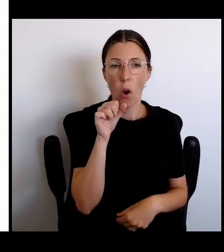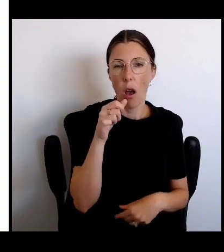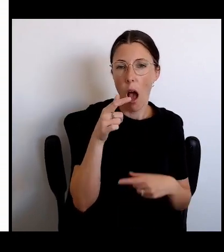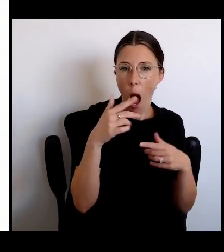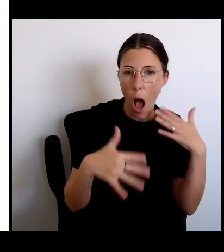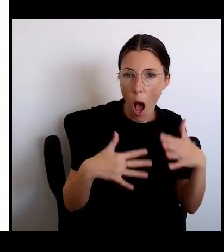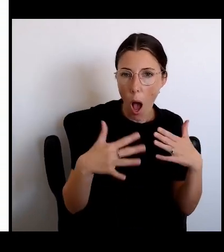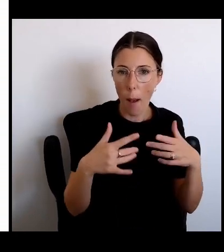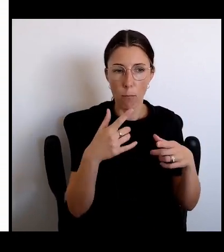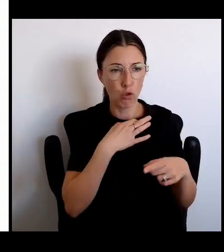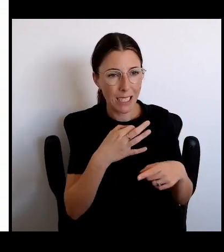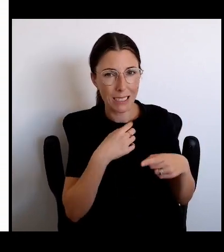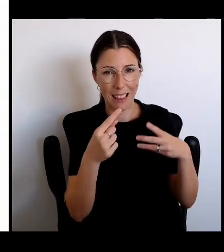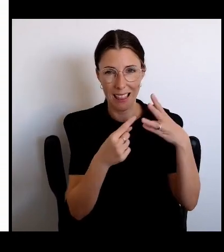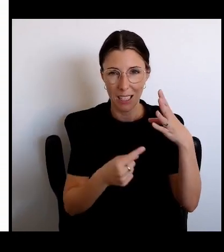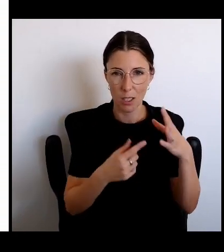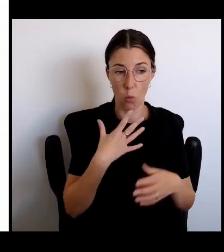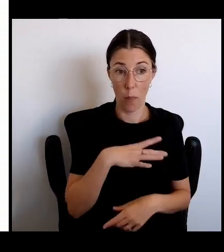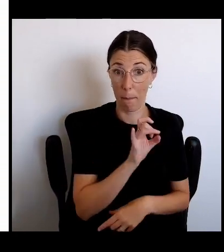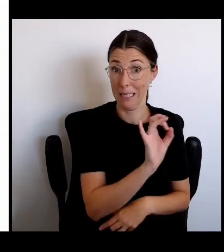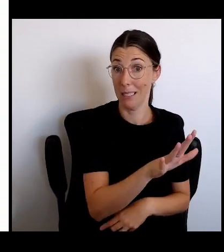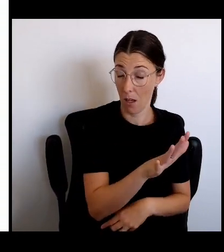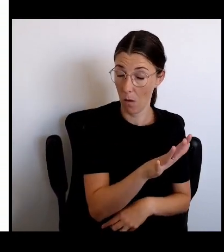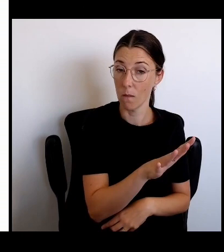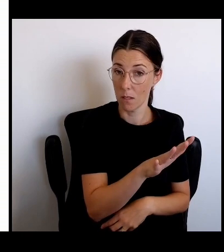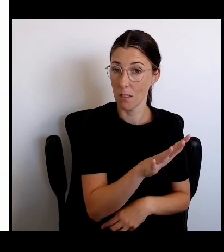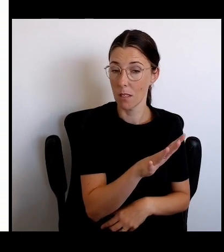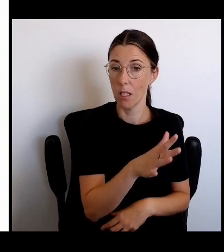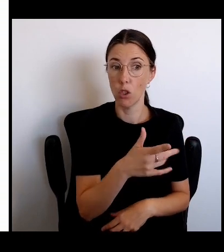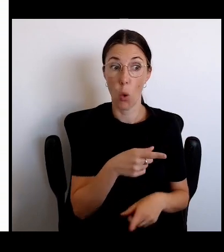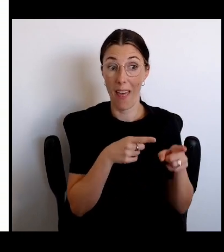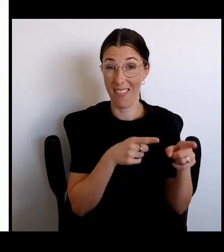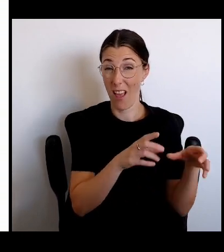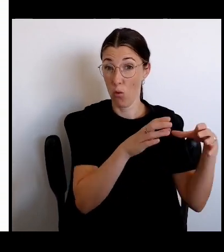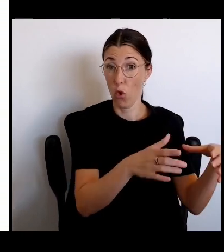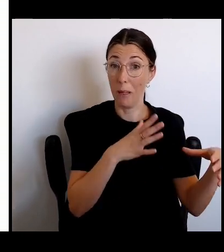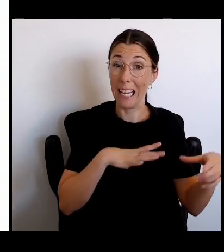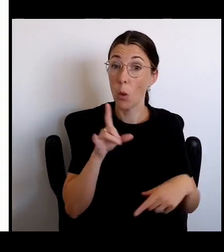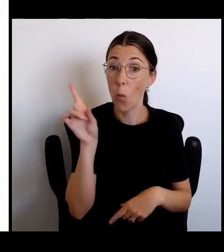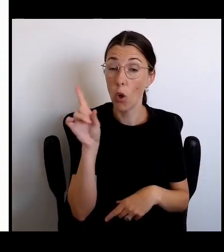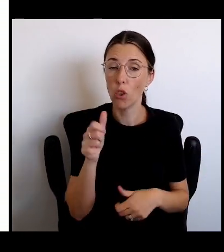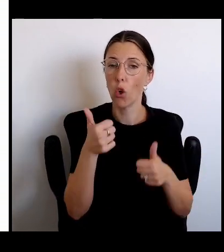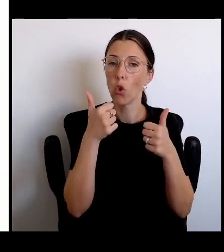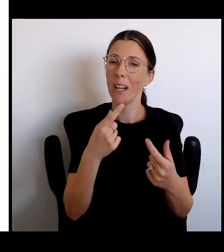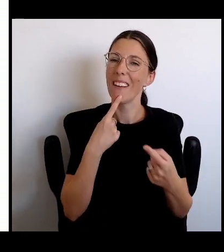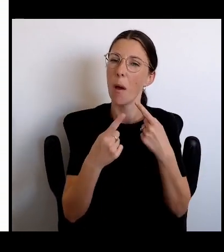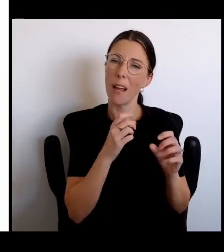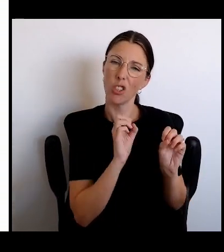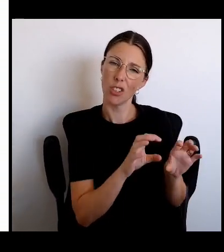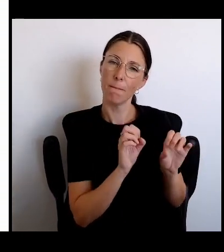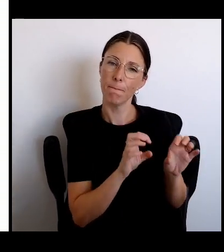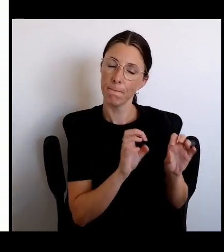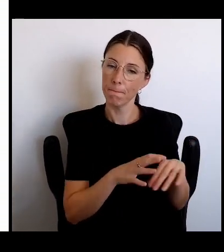that. So for this segment, they need good information. And my concern for this segment is that because they